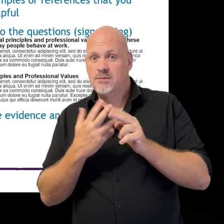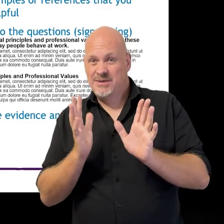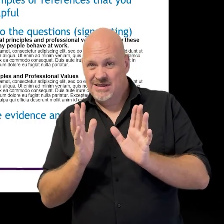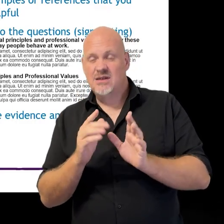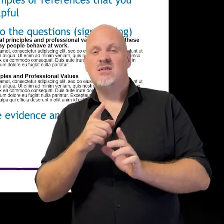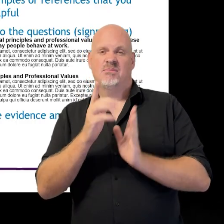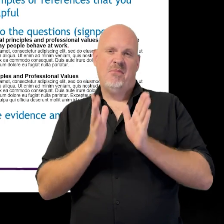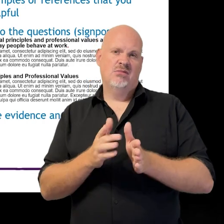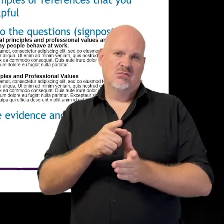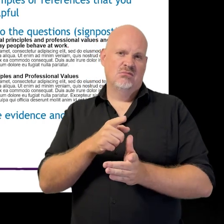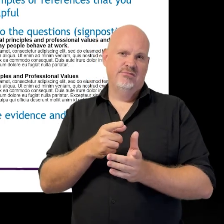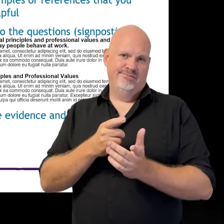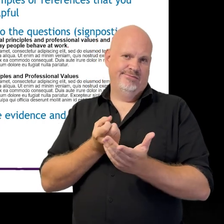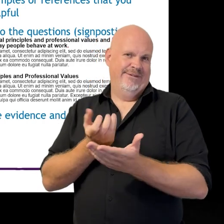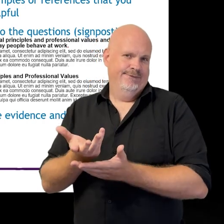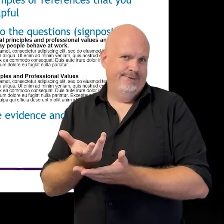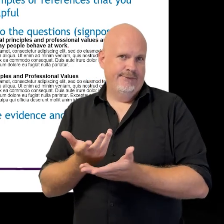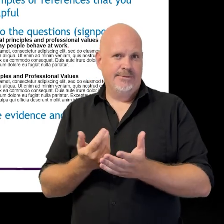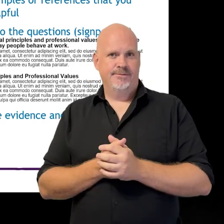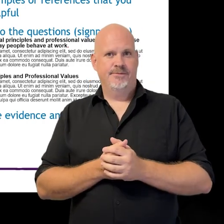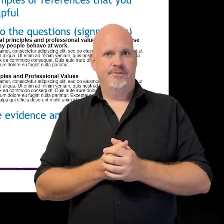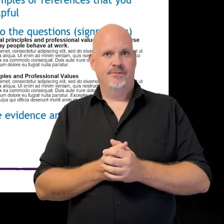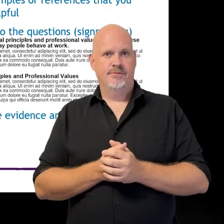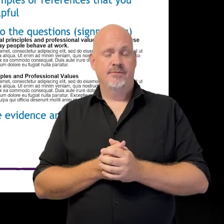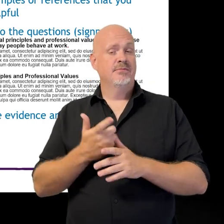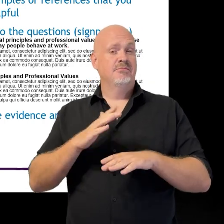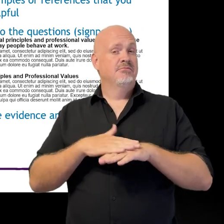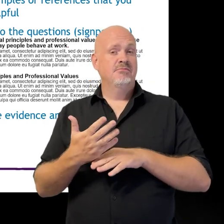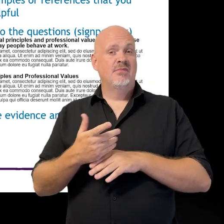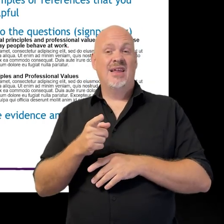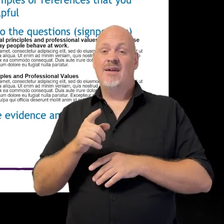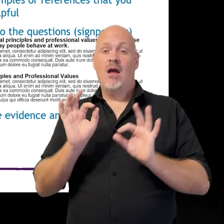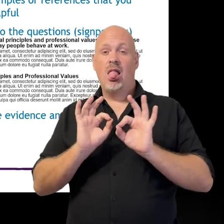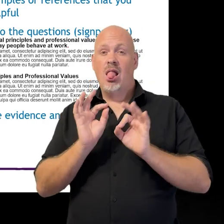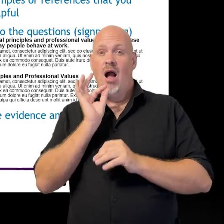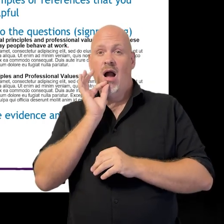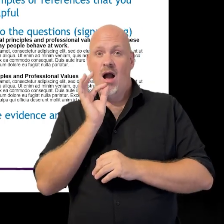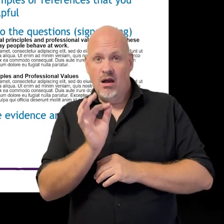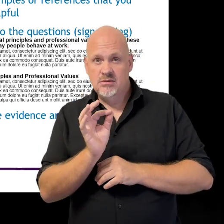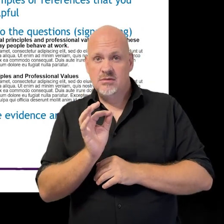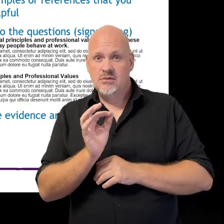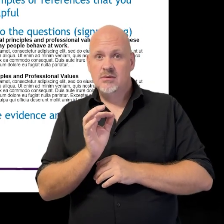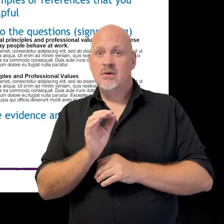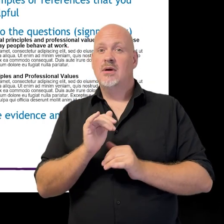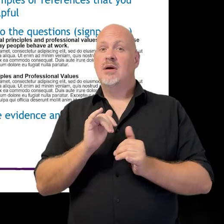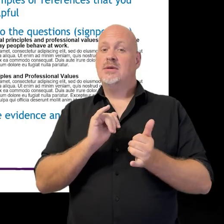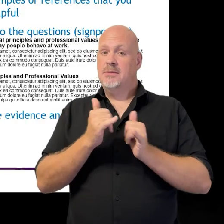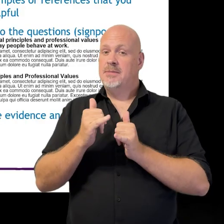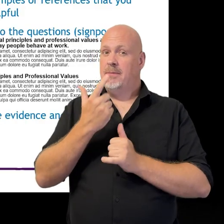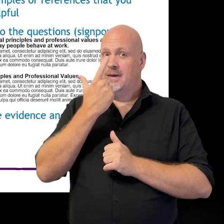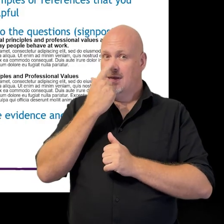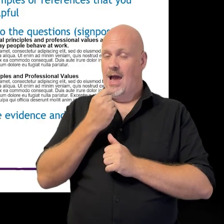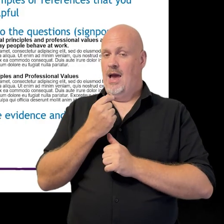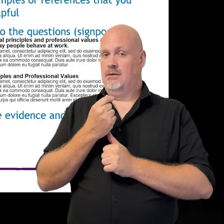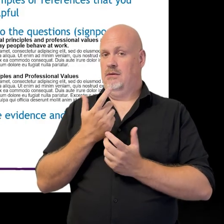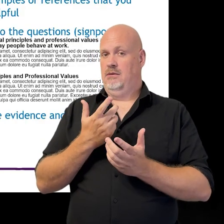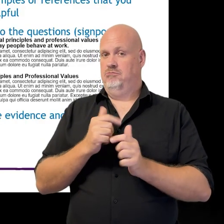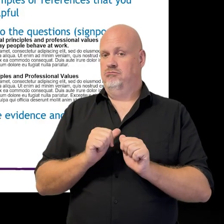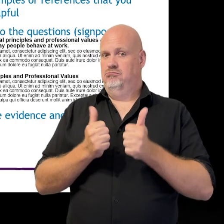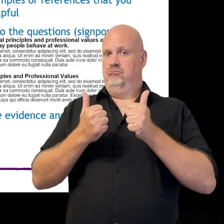a reference, you must do so. But even where you're not asked, sometimes they can enhance the question or enhance the